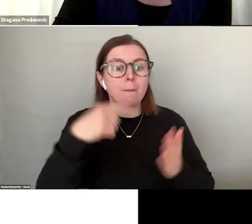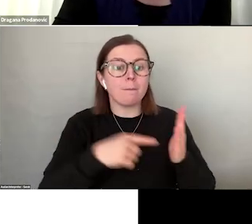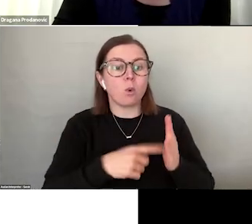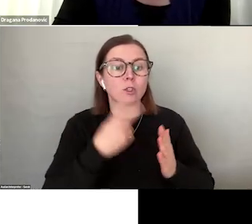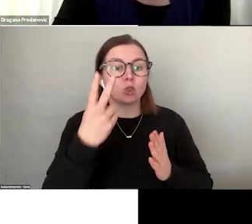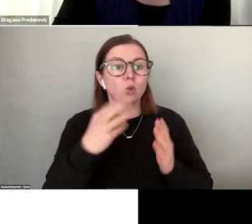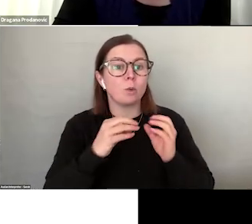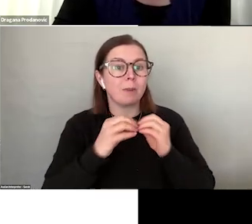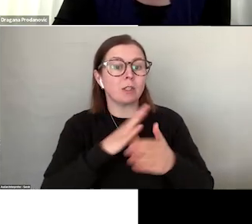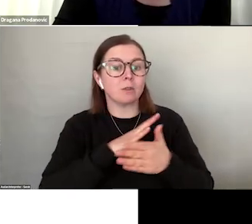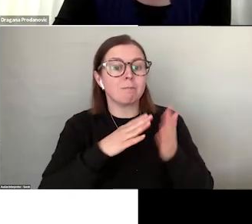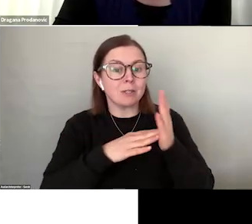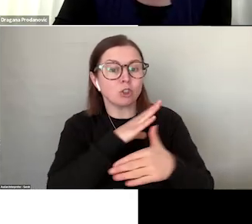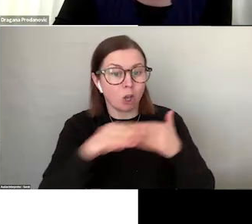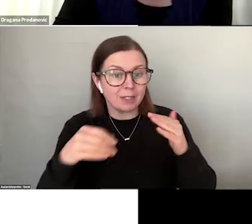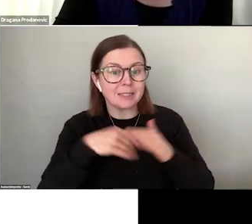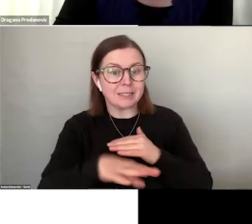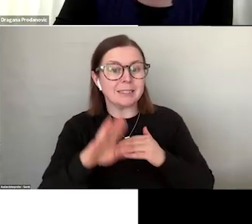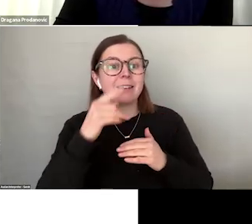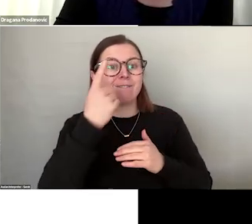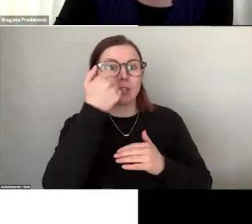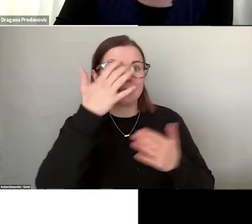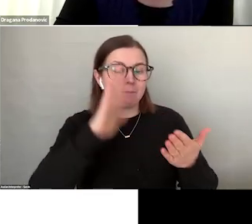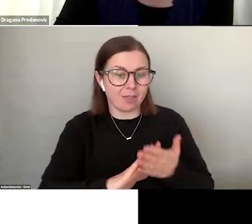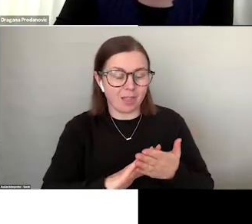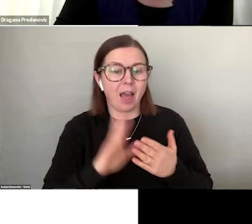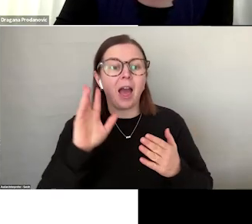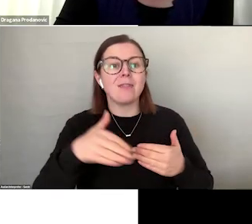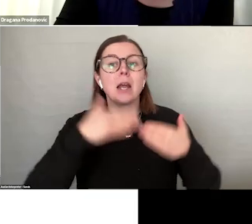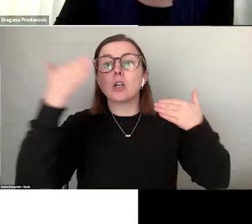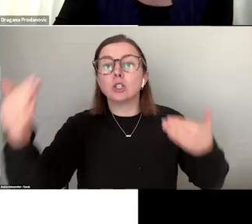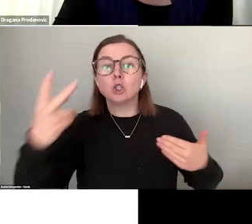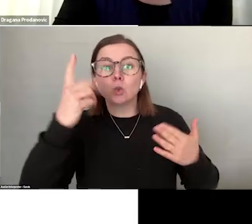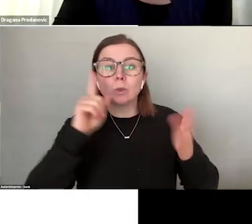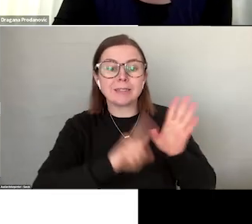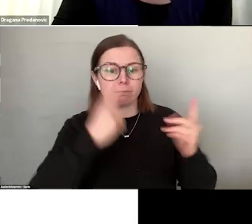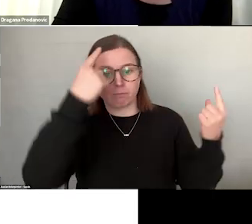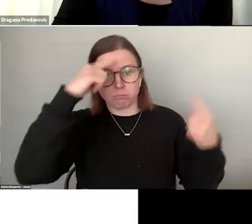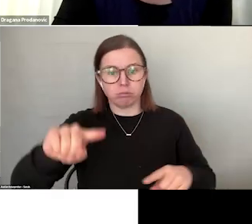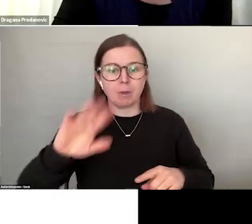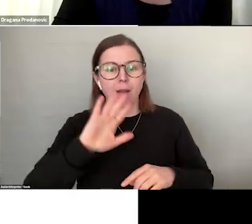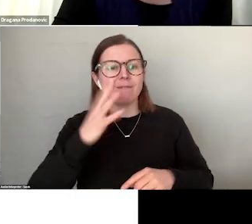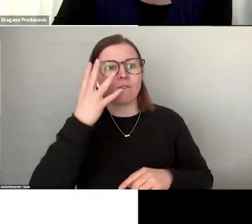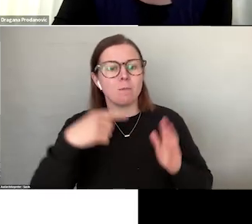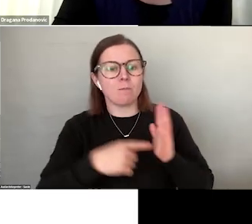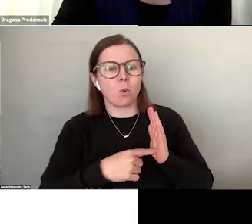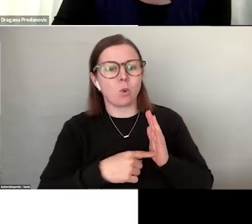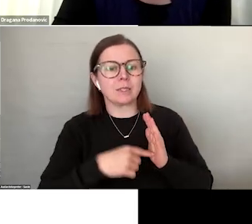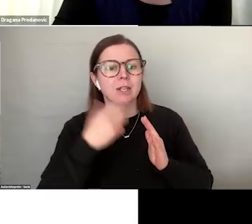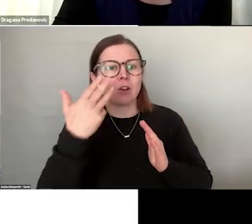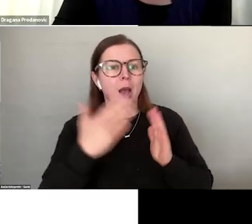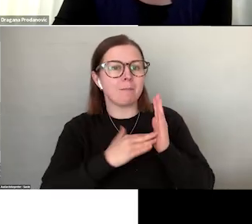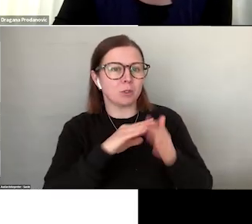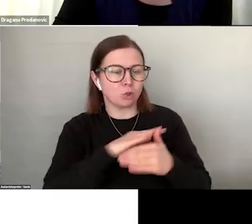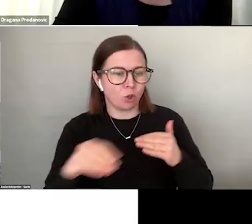months, and another estimated $4.9 million over a 2-year period. Families reported that they had